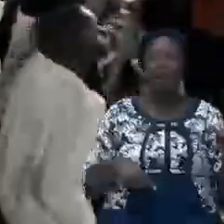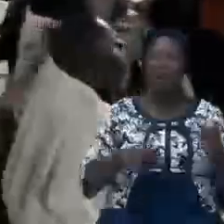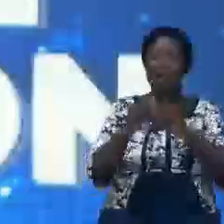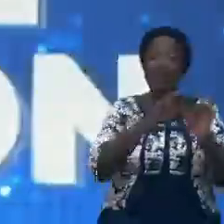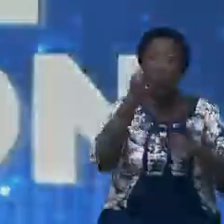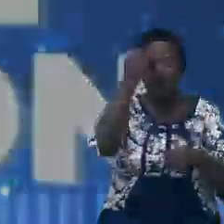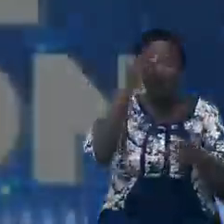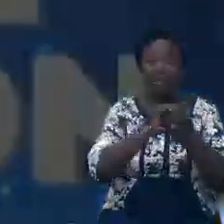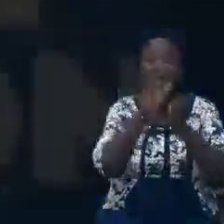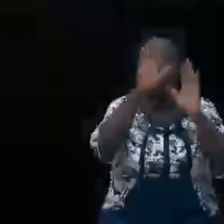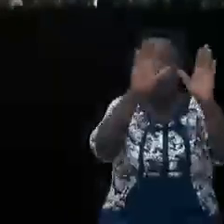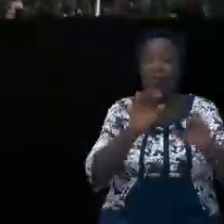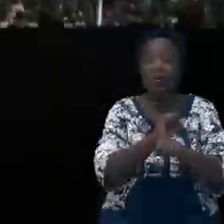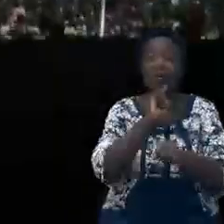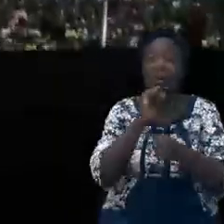Praise the Lord.